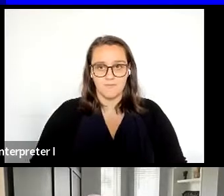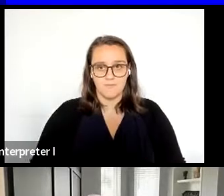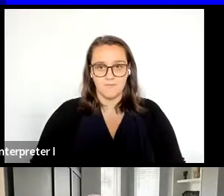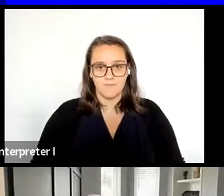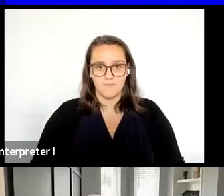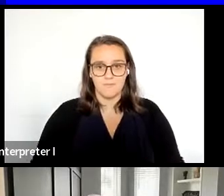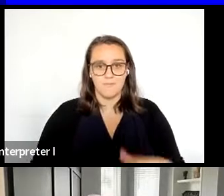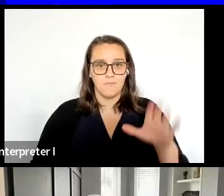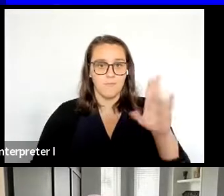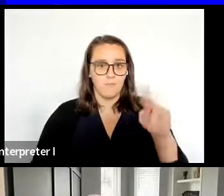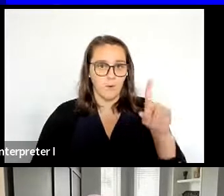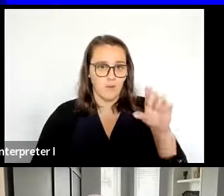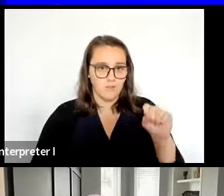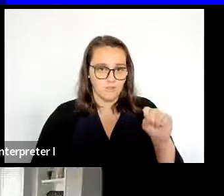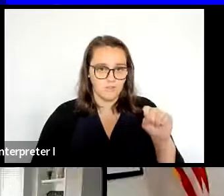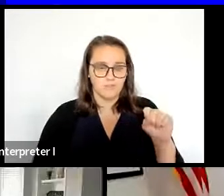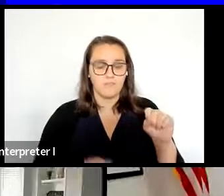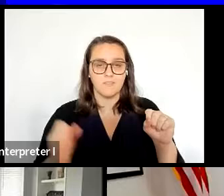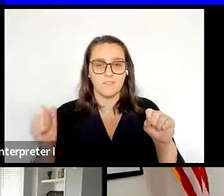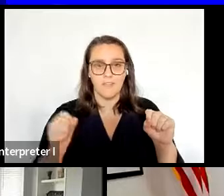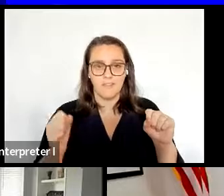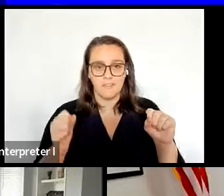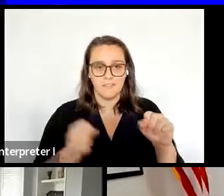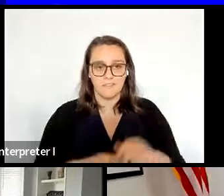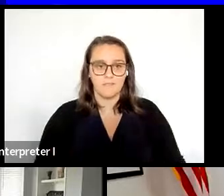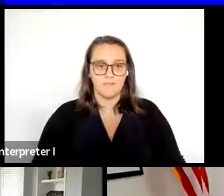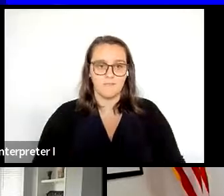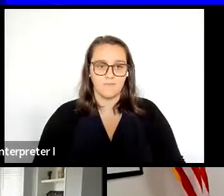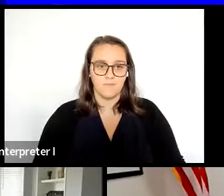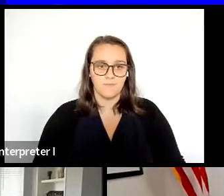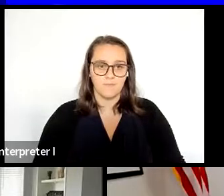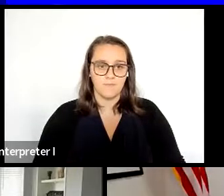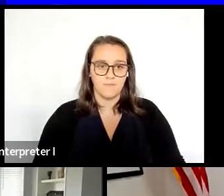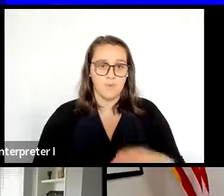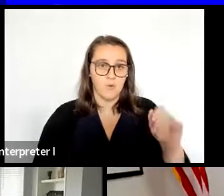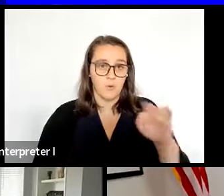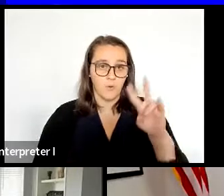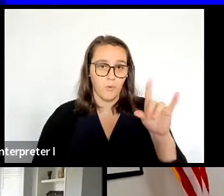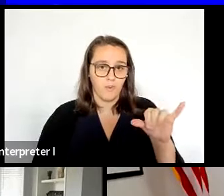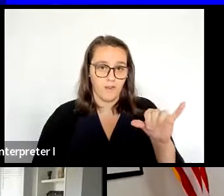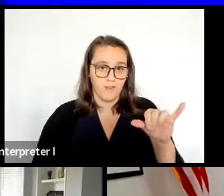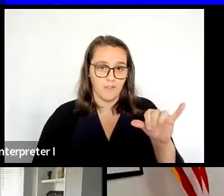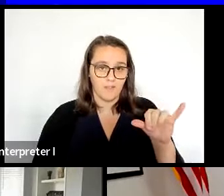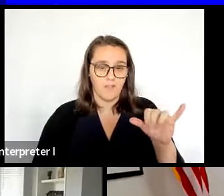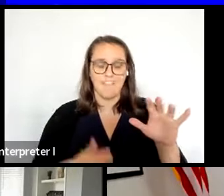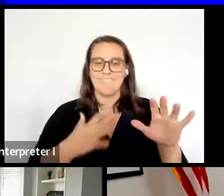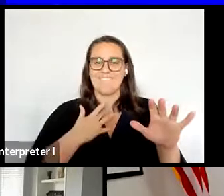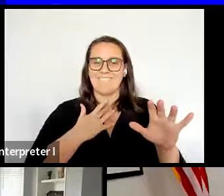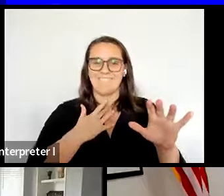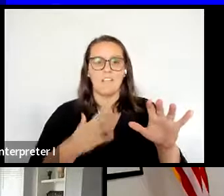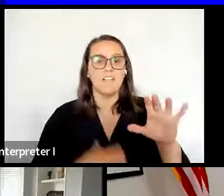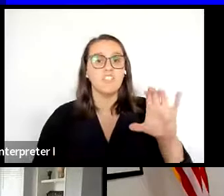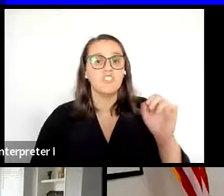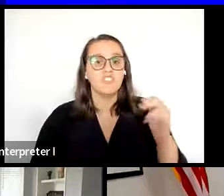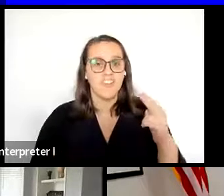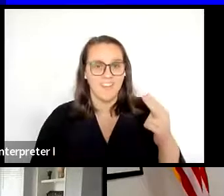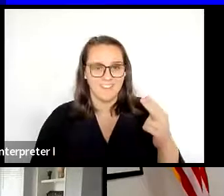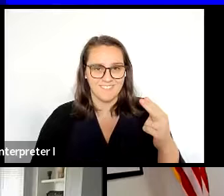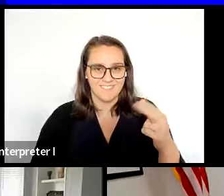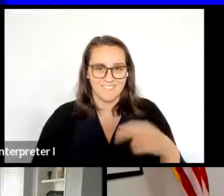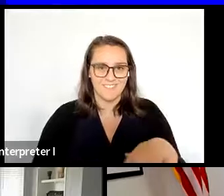Councilmember Bonds. Yes. Councilmember Bonds votes yes. Councilmember Gray. Sorry, Councilmember Che.